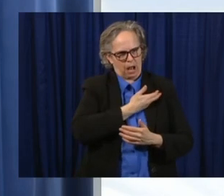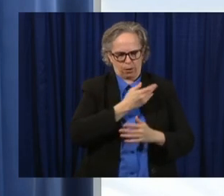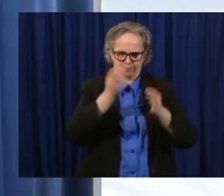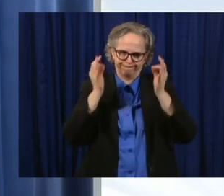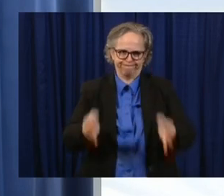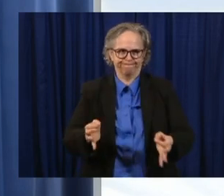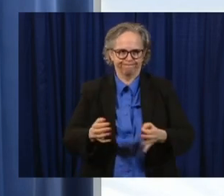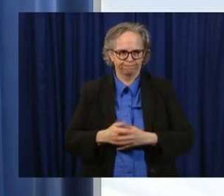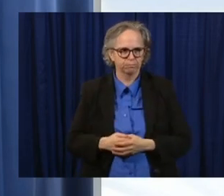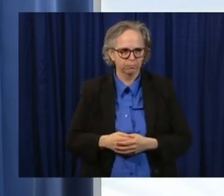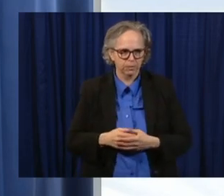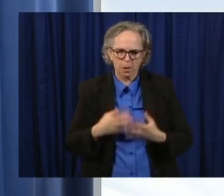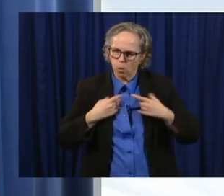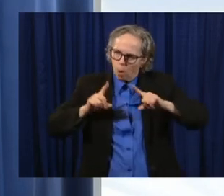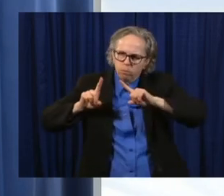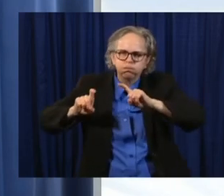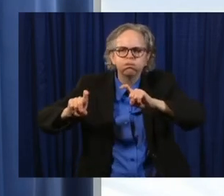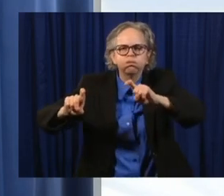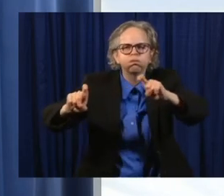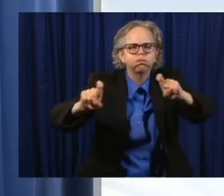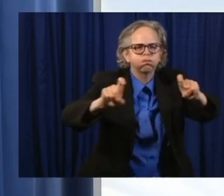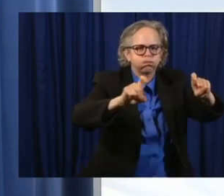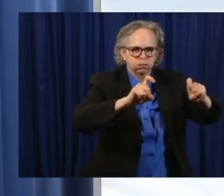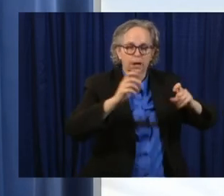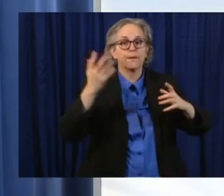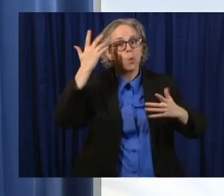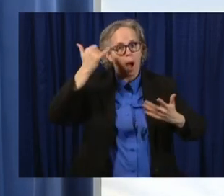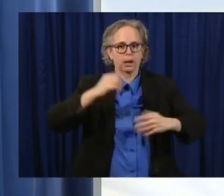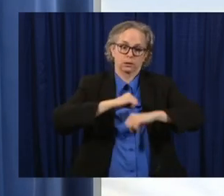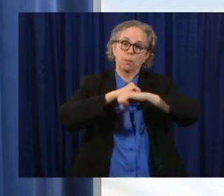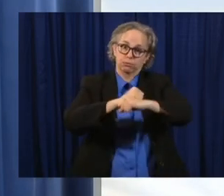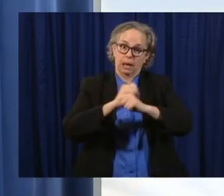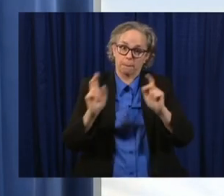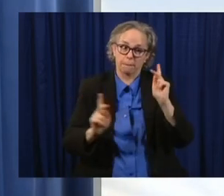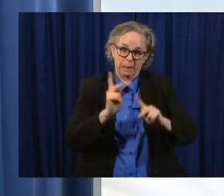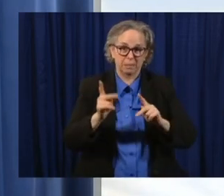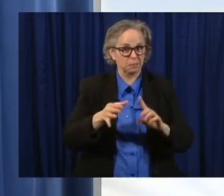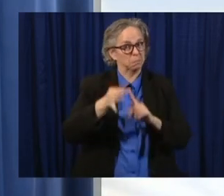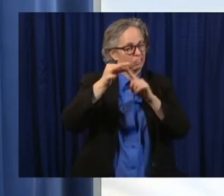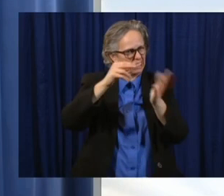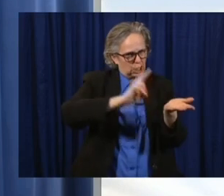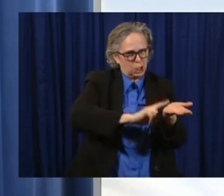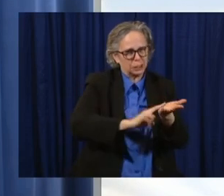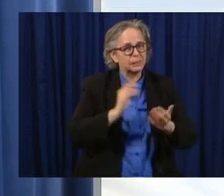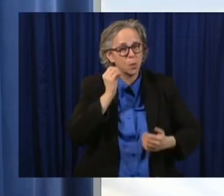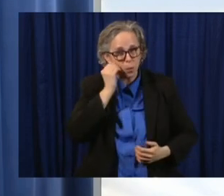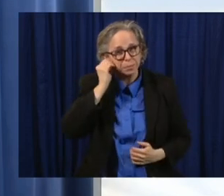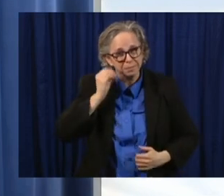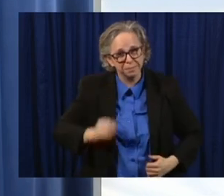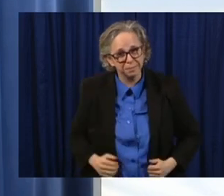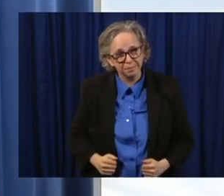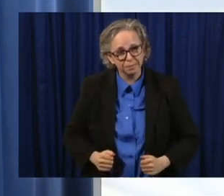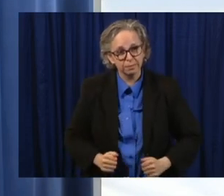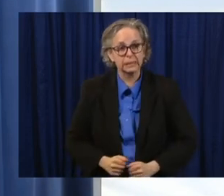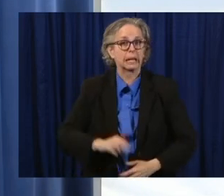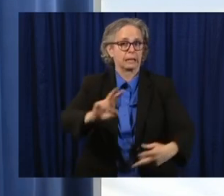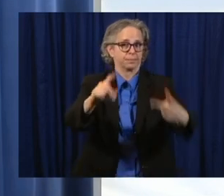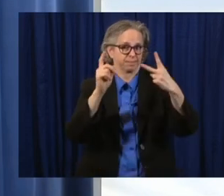aggressive in regard to protecting people in our nursing homes. Second,